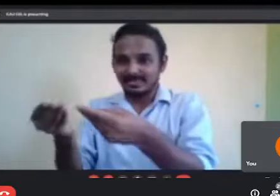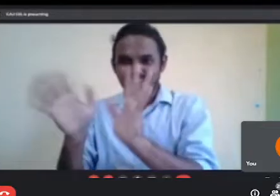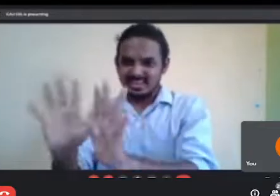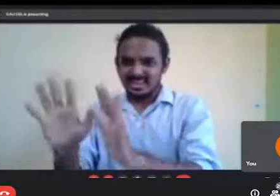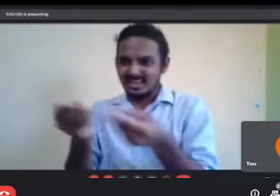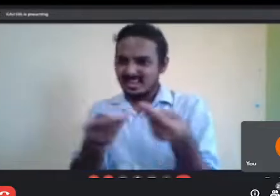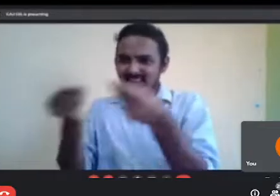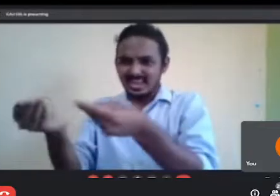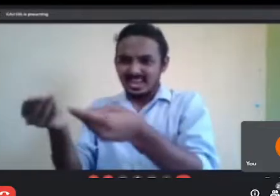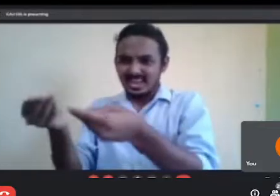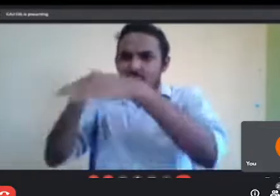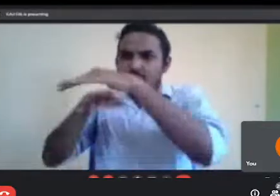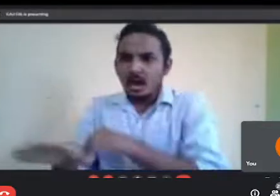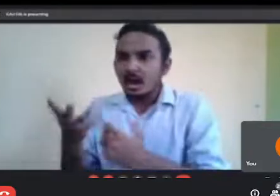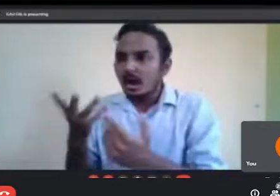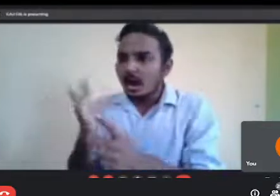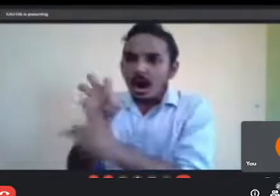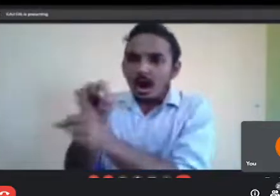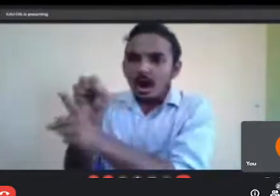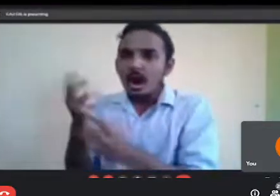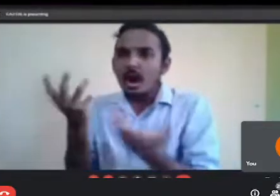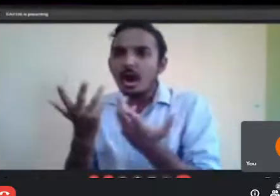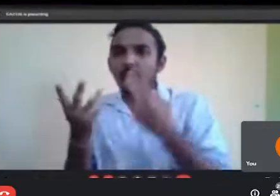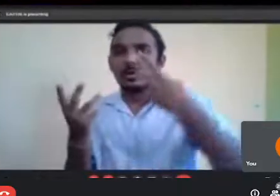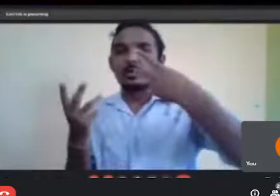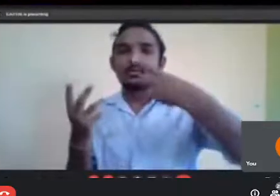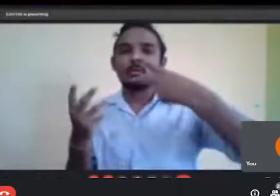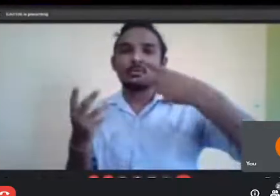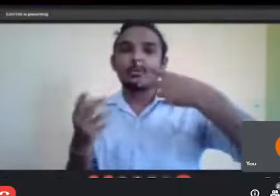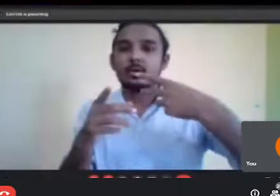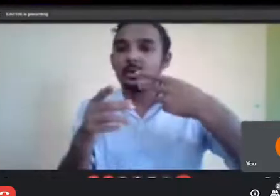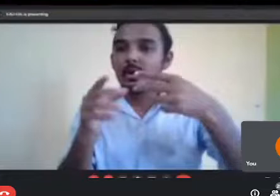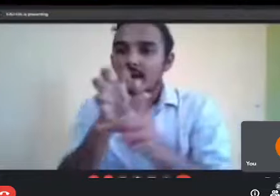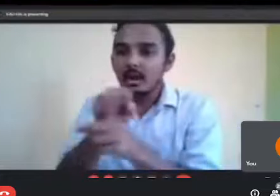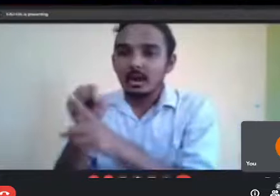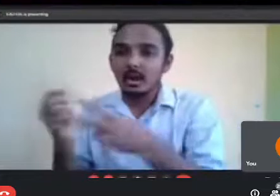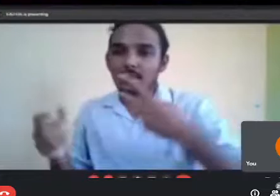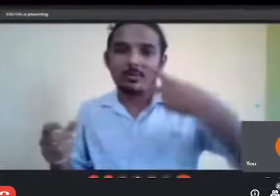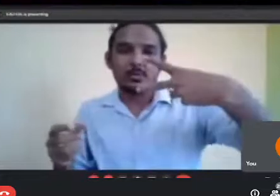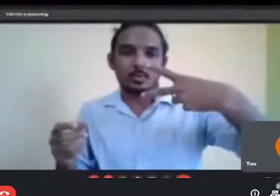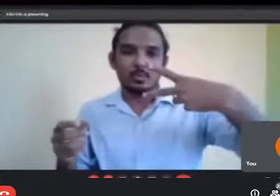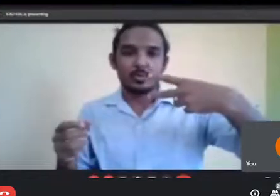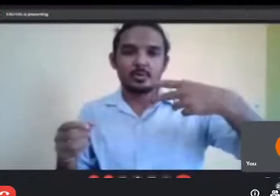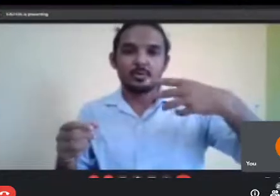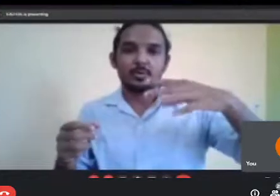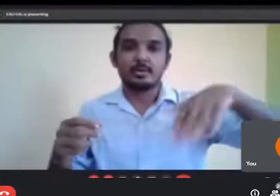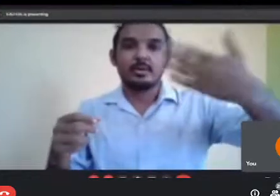In these tests, what we were actually trying to understand were 3 things.